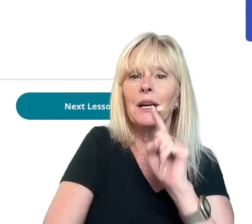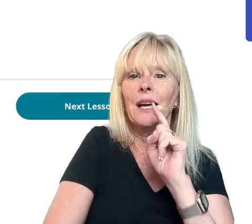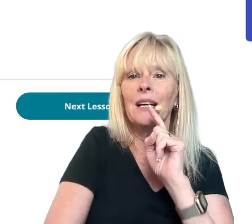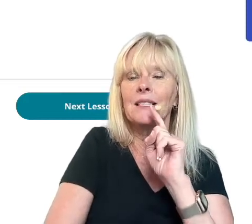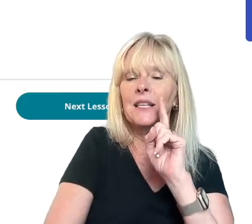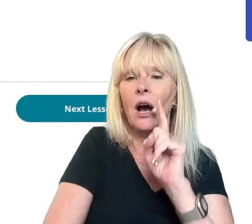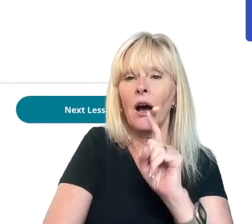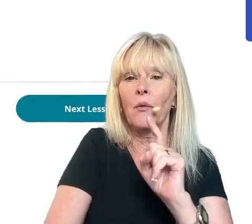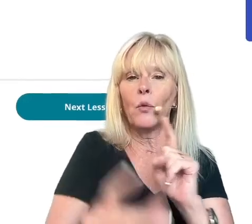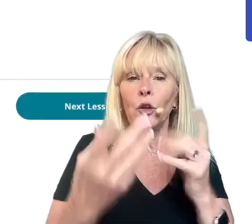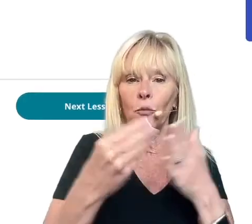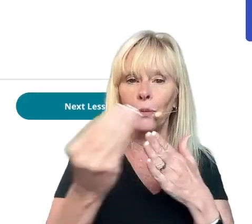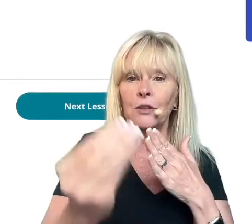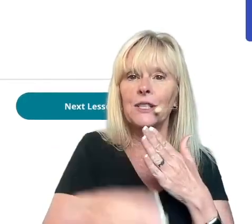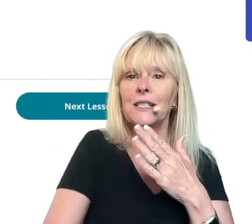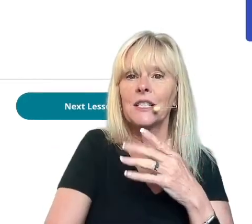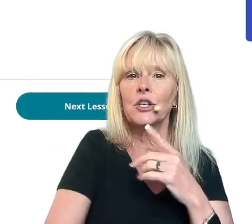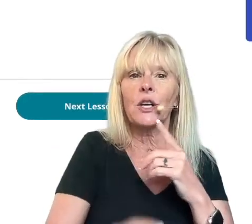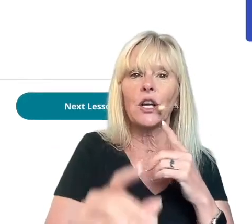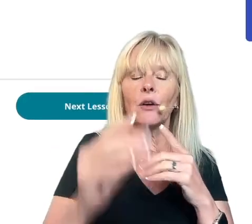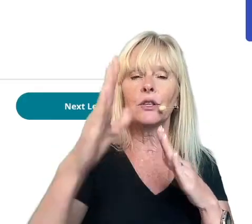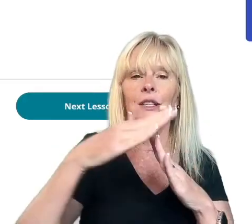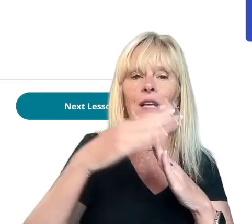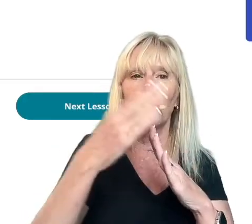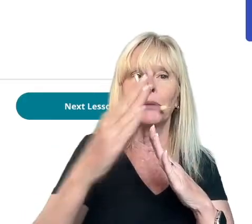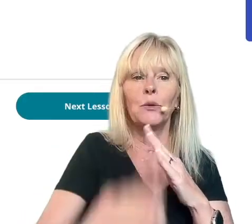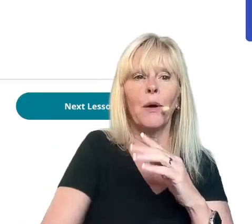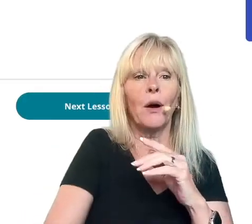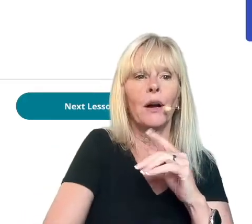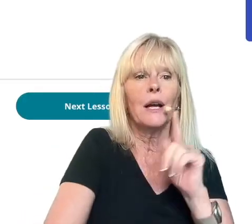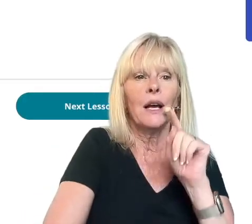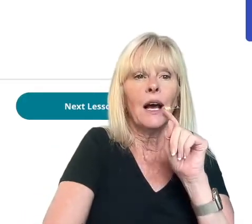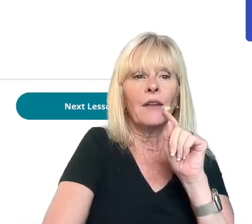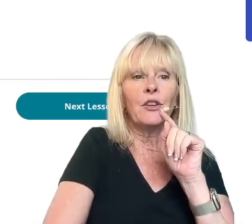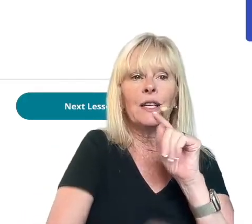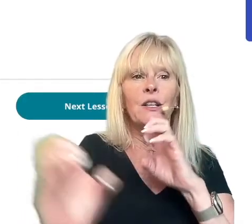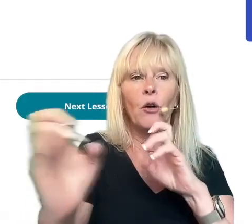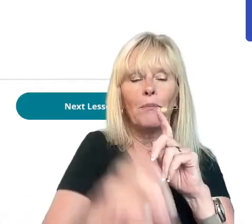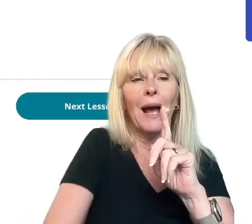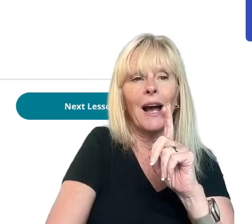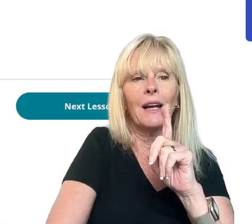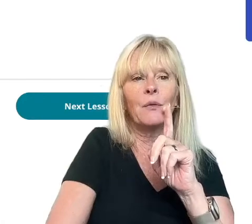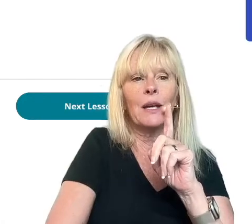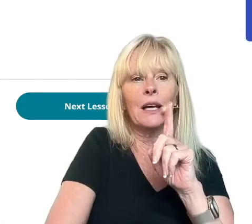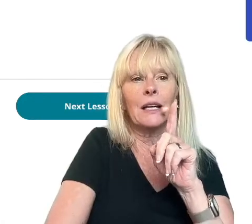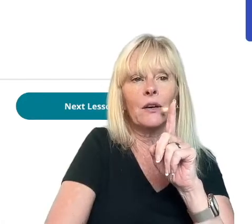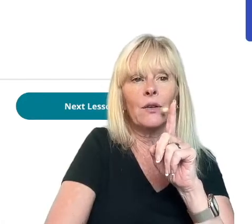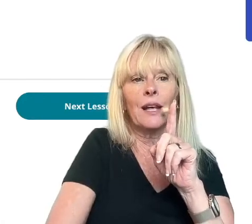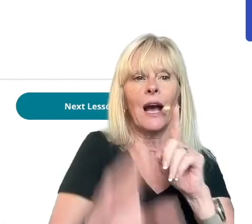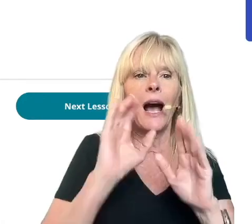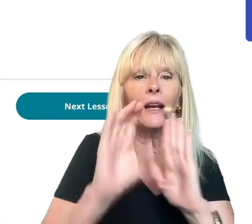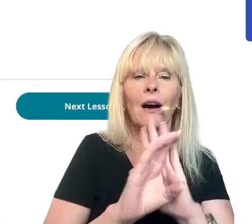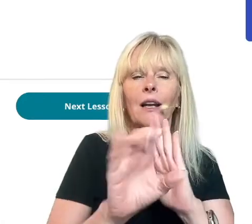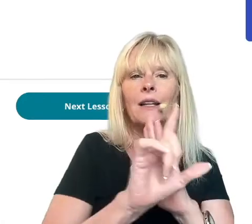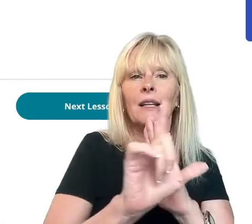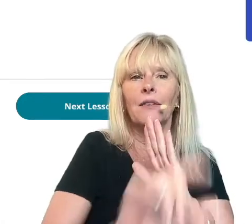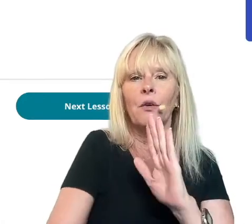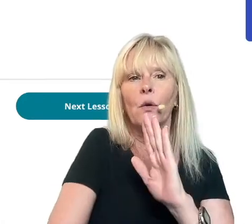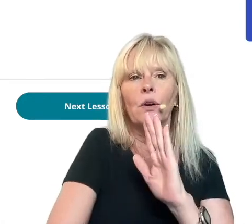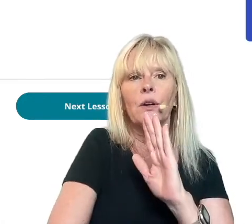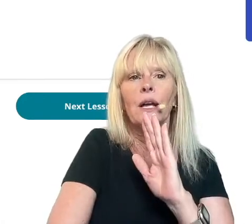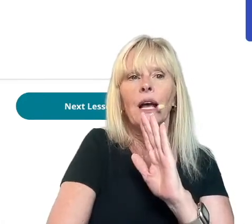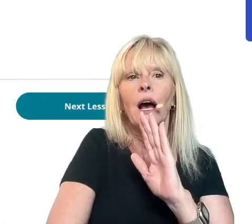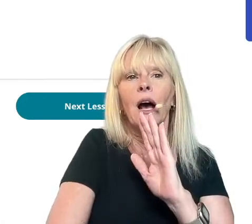in summary, it's when you purchase this, you can go to the top blue bar. If you need to go back, we can click on the icon in the